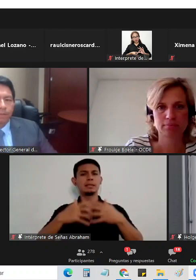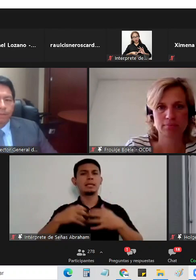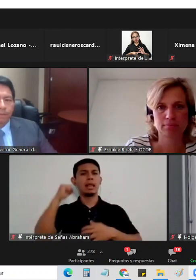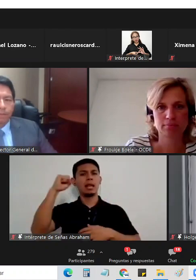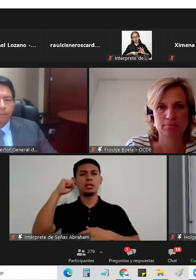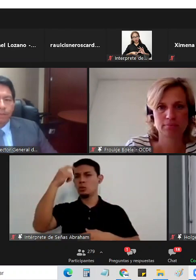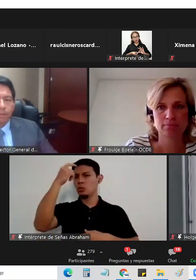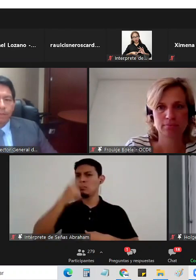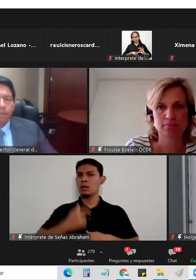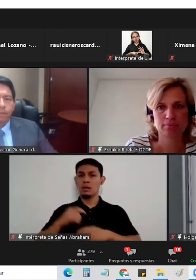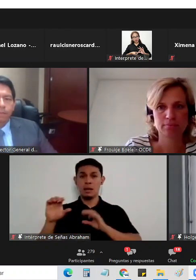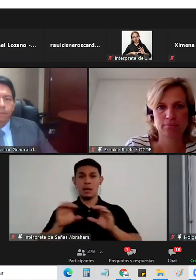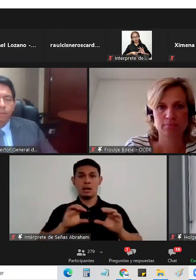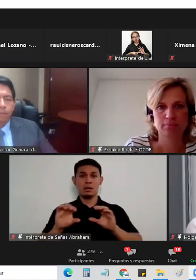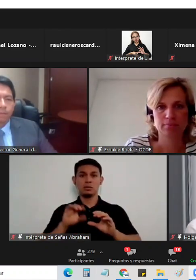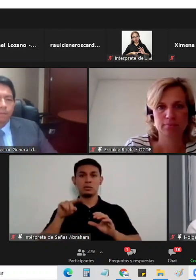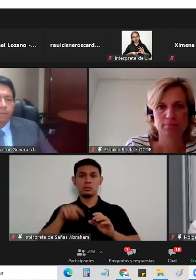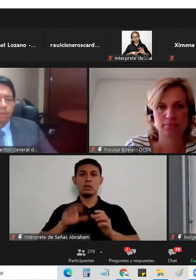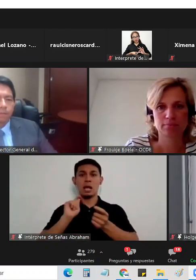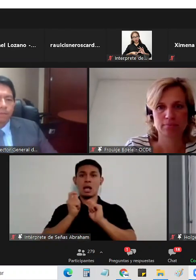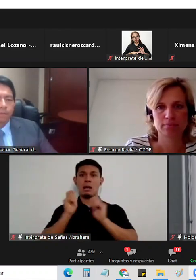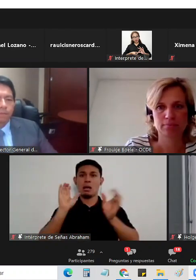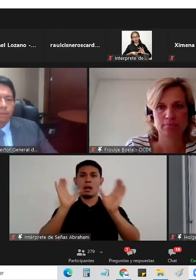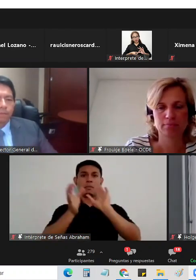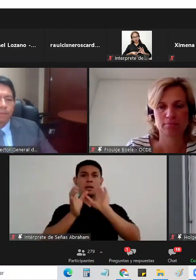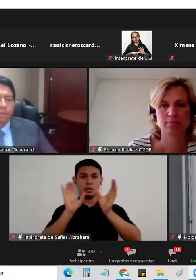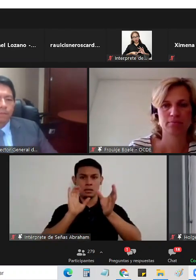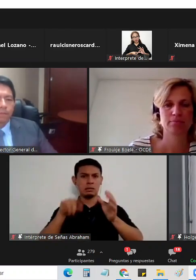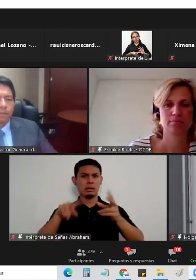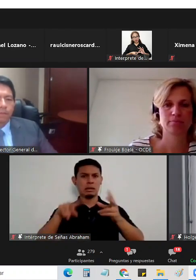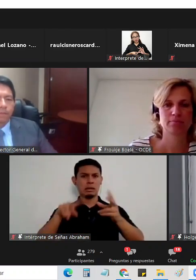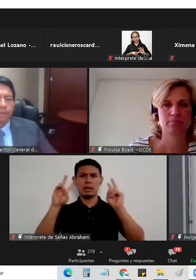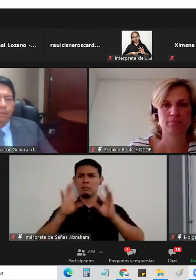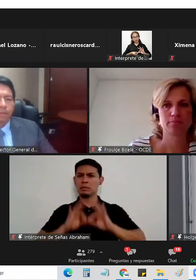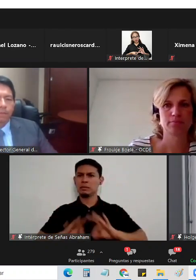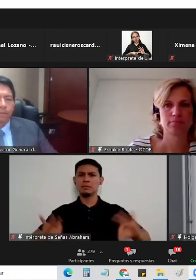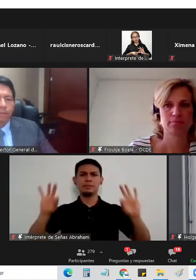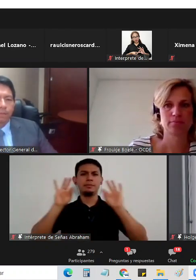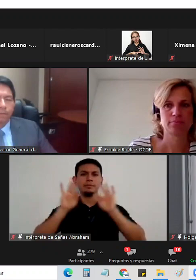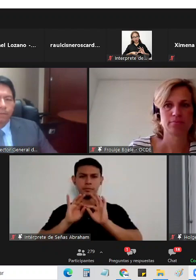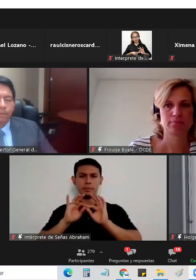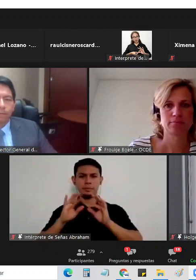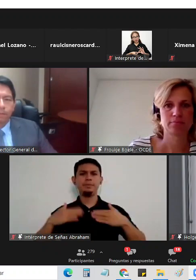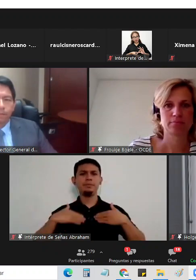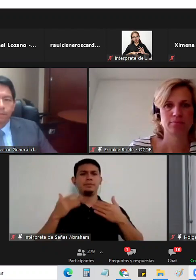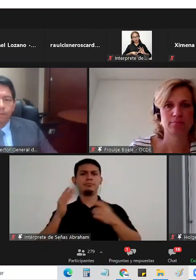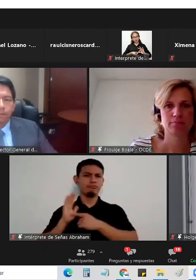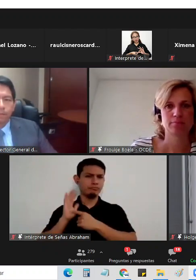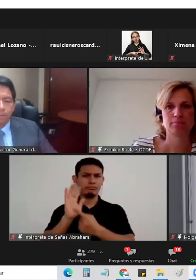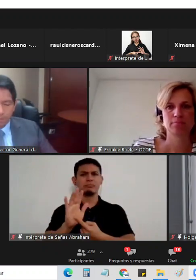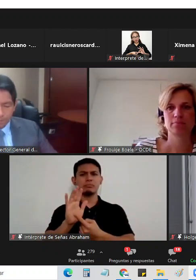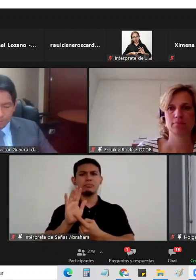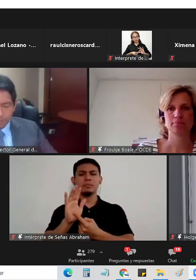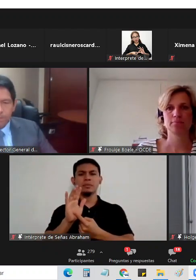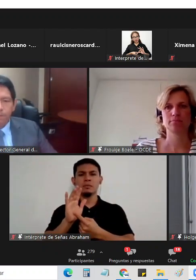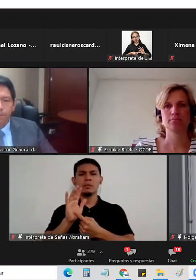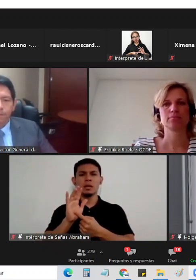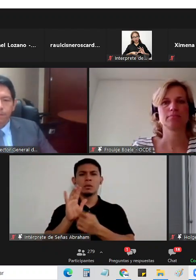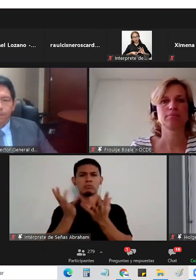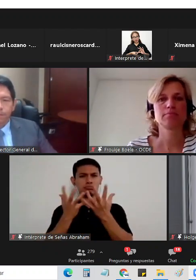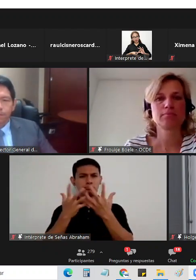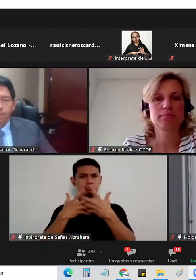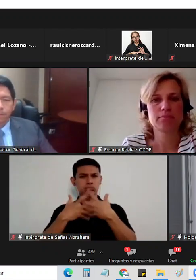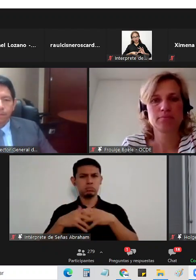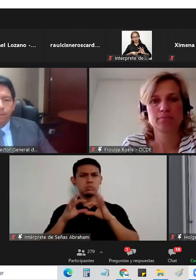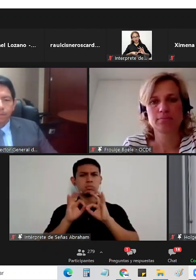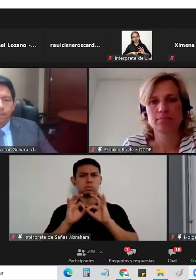the binding companies to human rights with actions and climate change this is another very important topic that can show